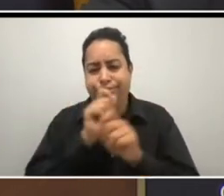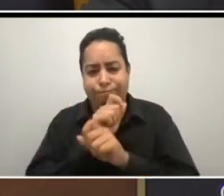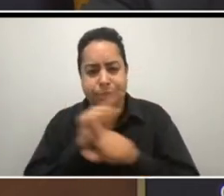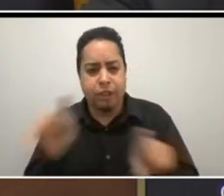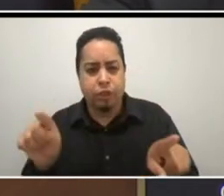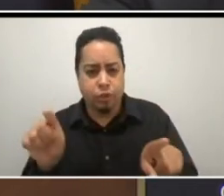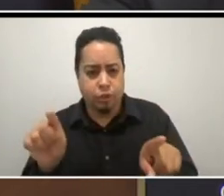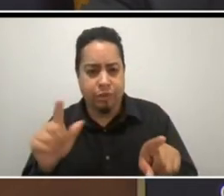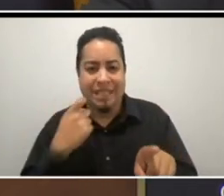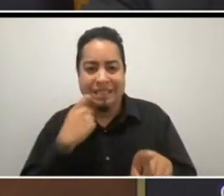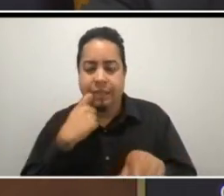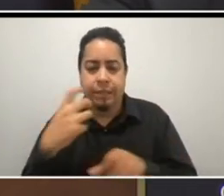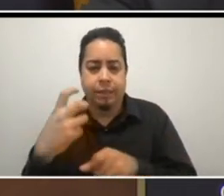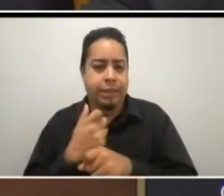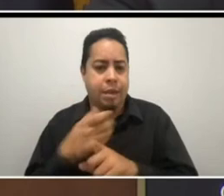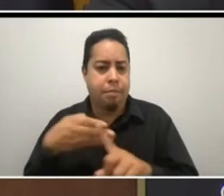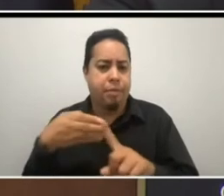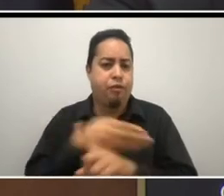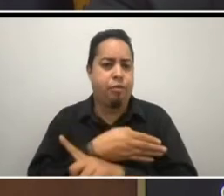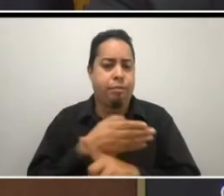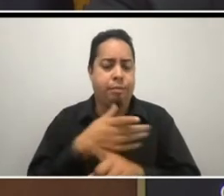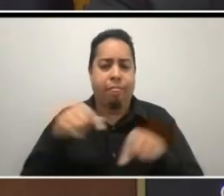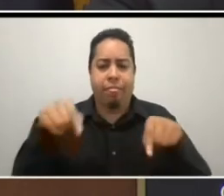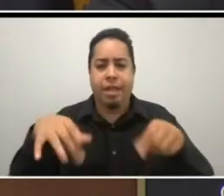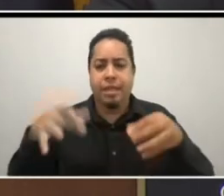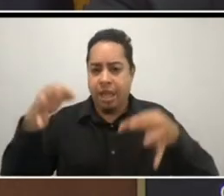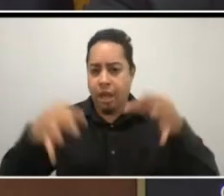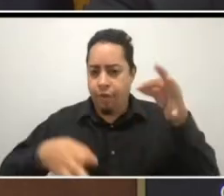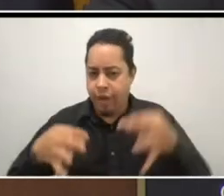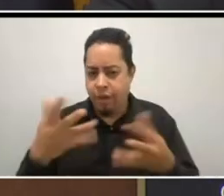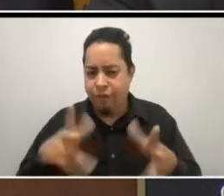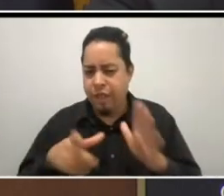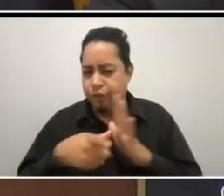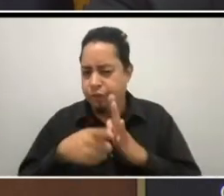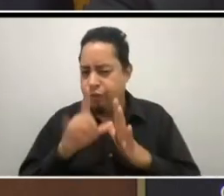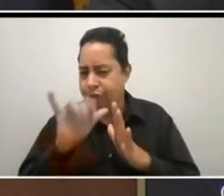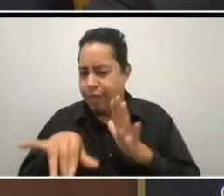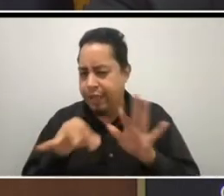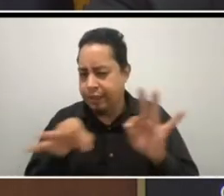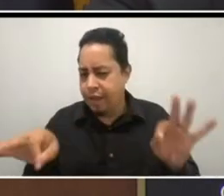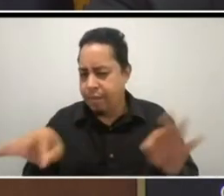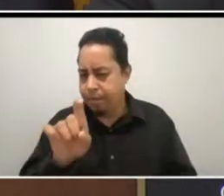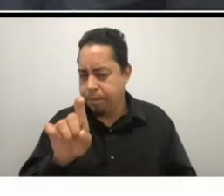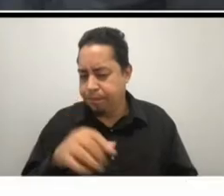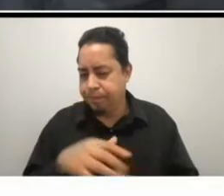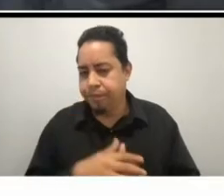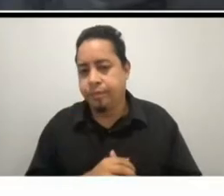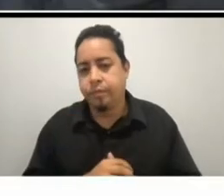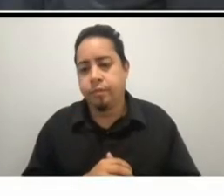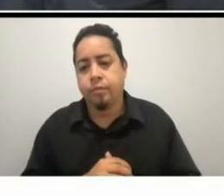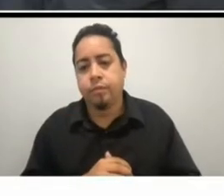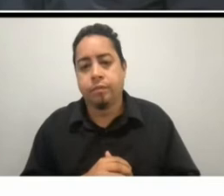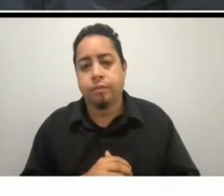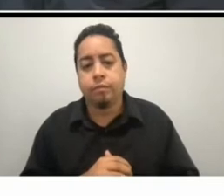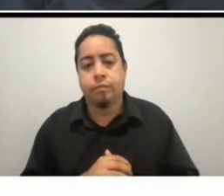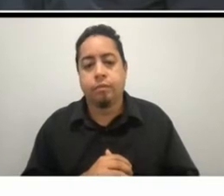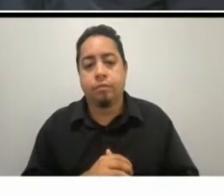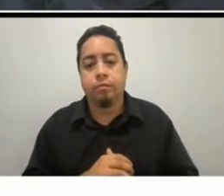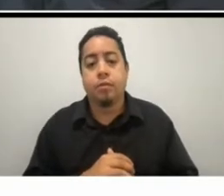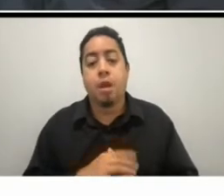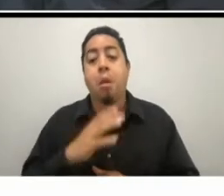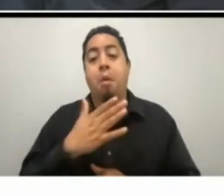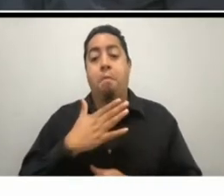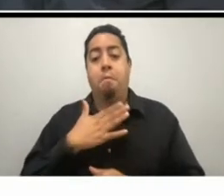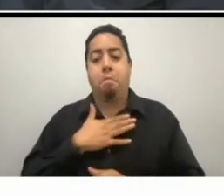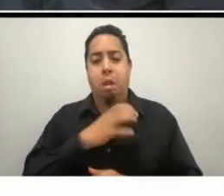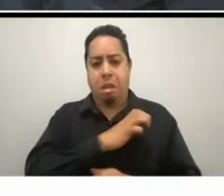just prior to the hearing. Have you had a chance to review that statement? My counsel called from Arizona and read it to me.